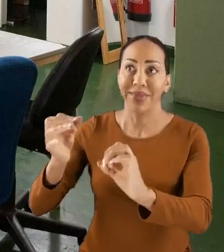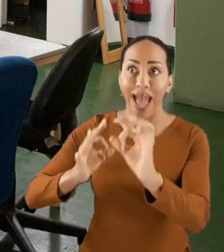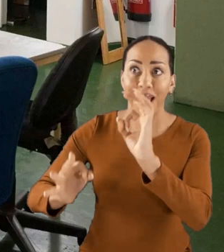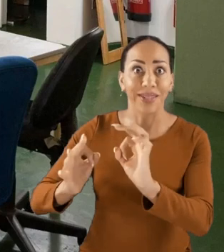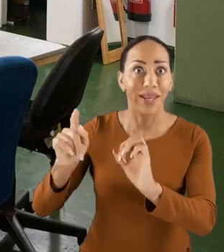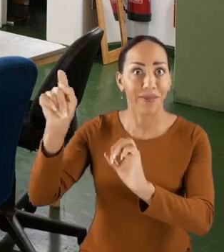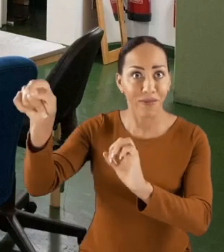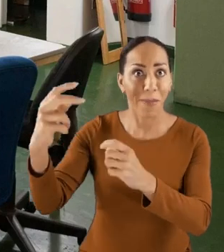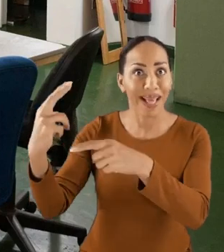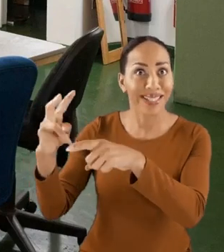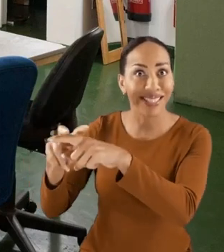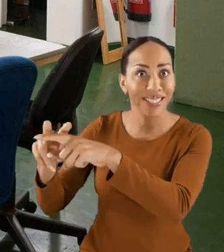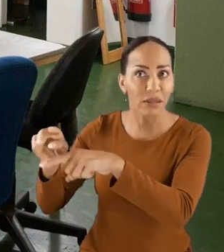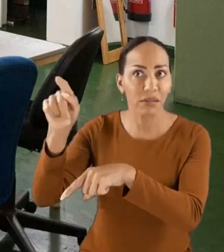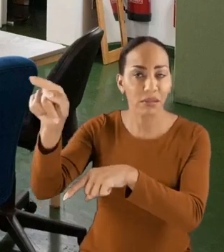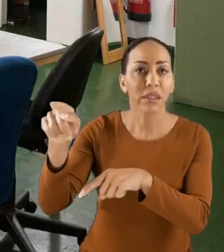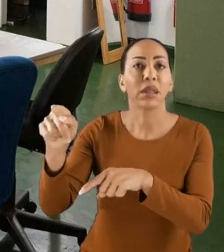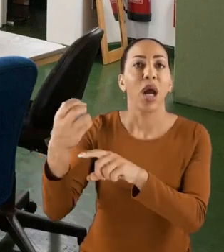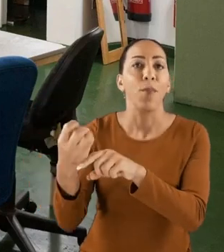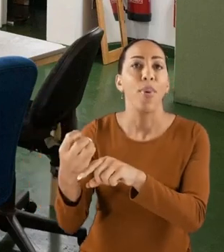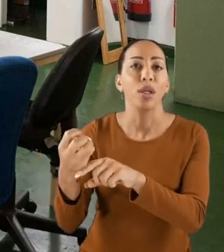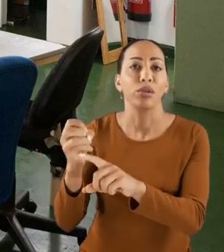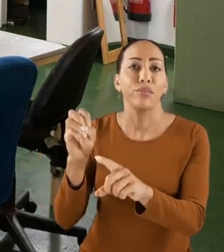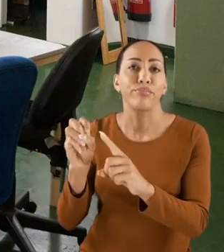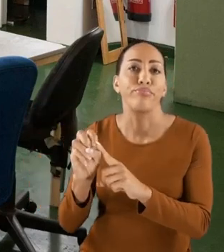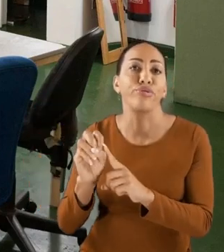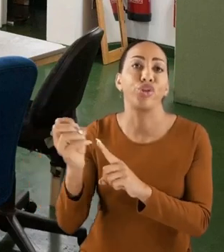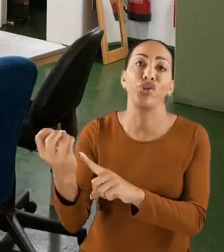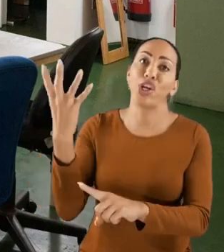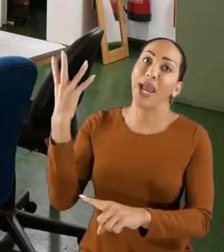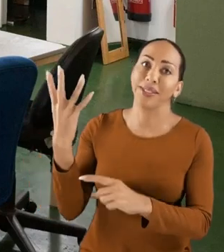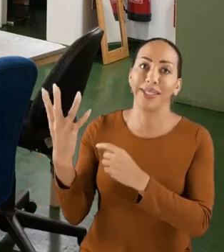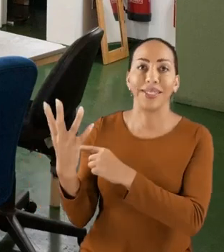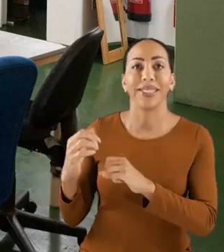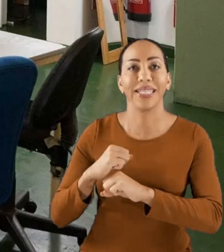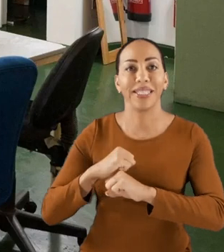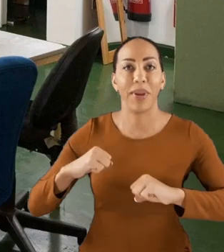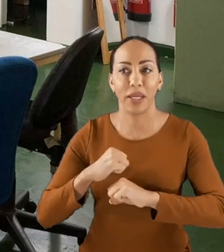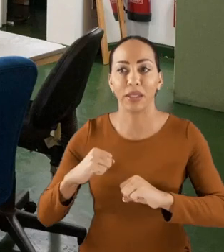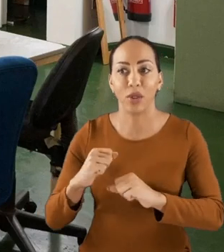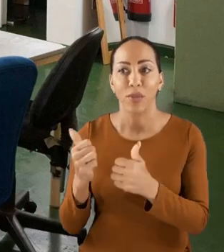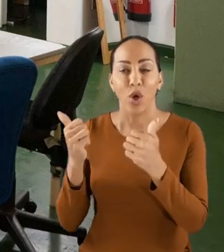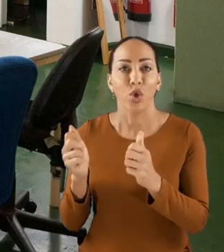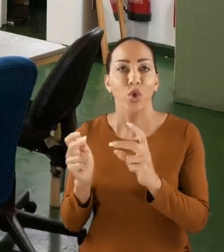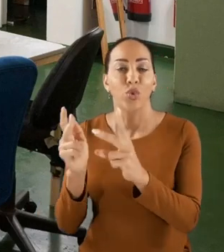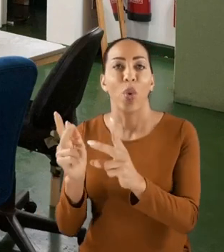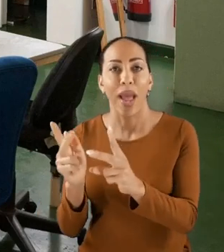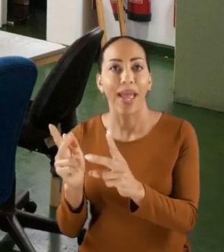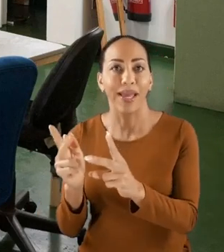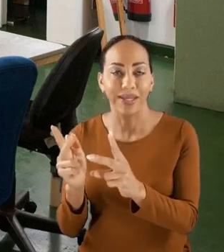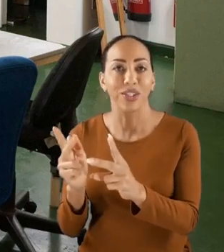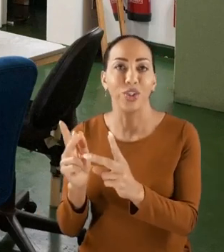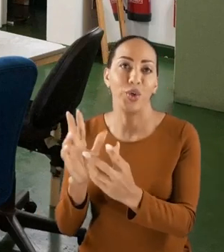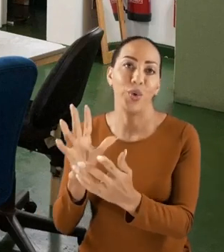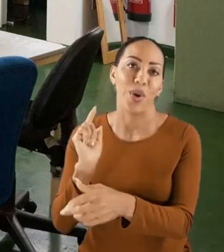playing from their seats in the audience, but projected into the space, might be a really good way of capturing